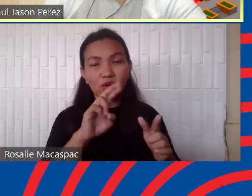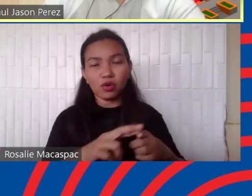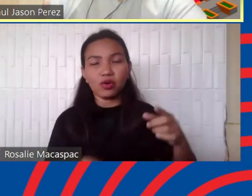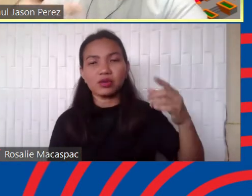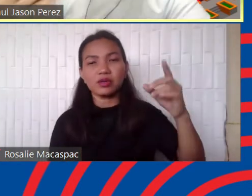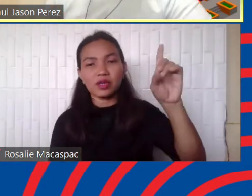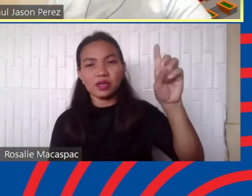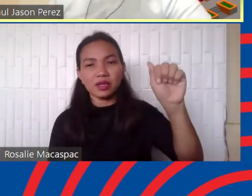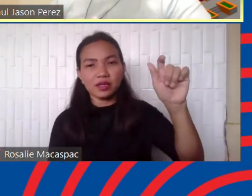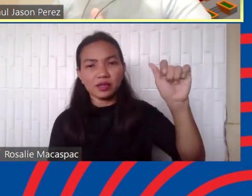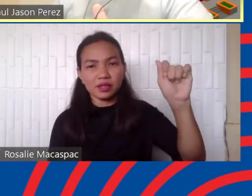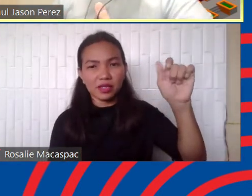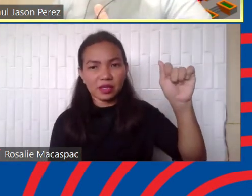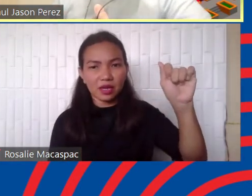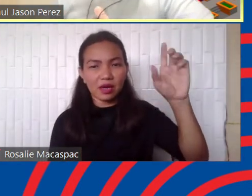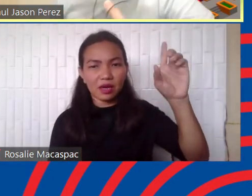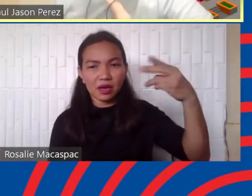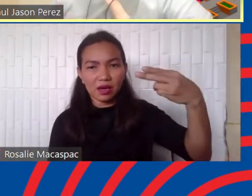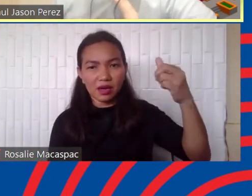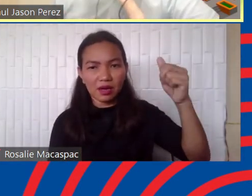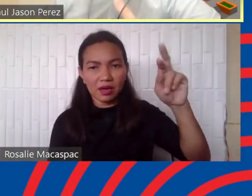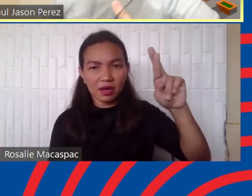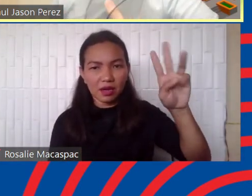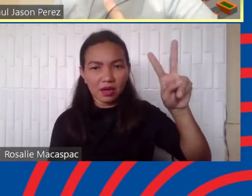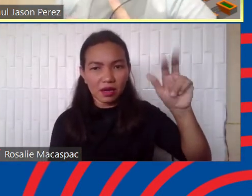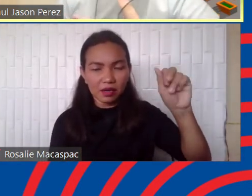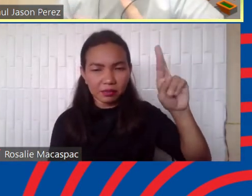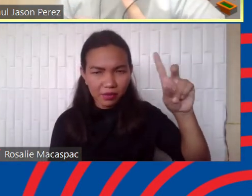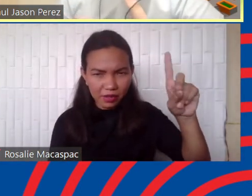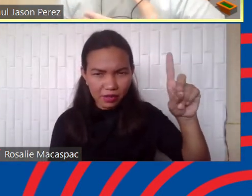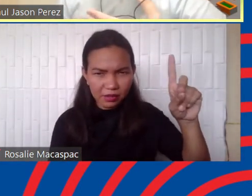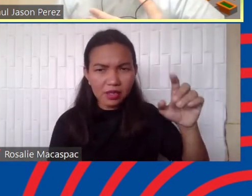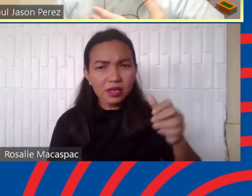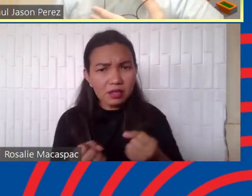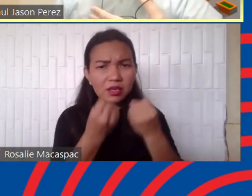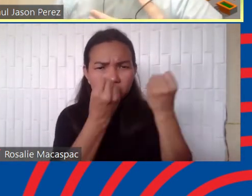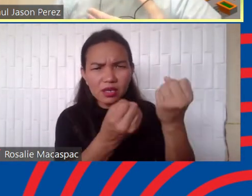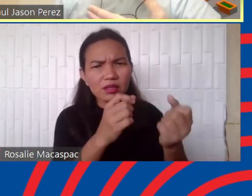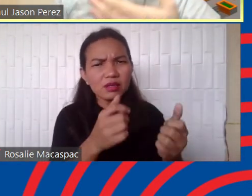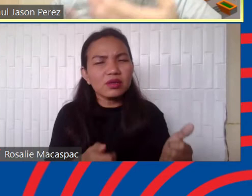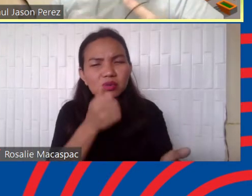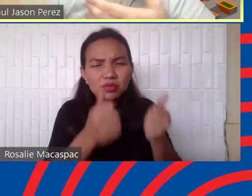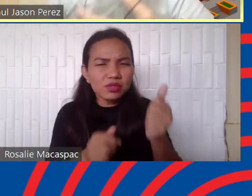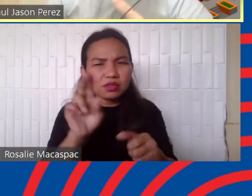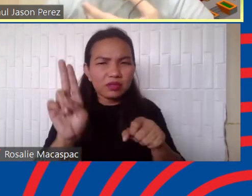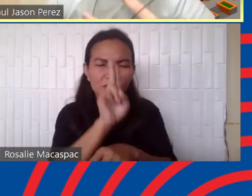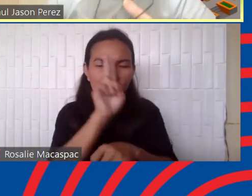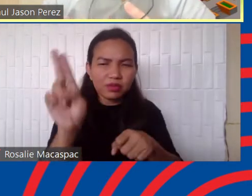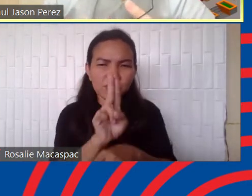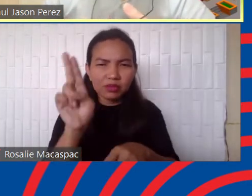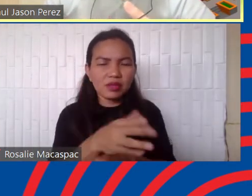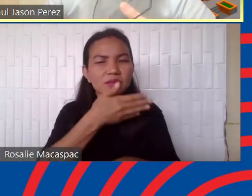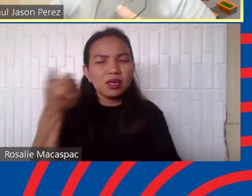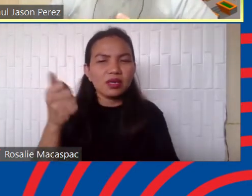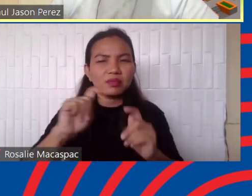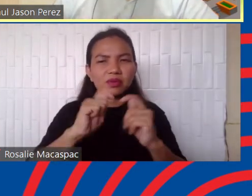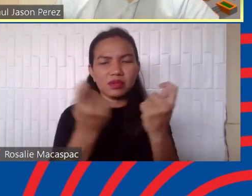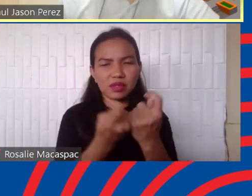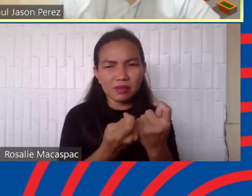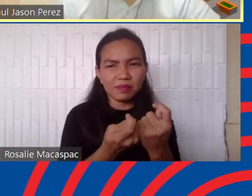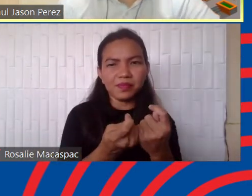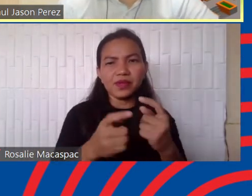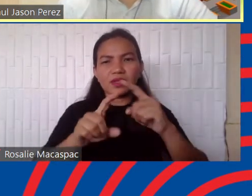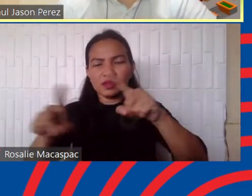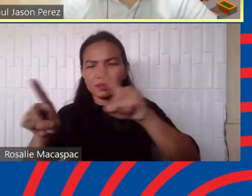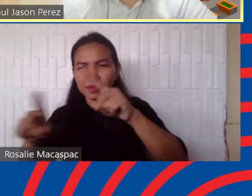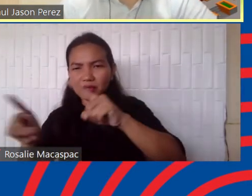suggest some of the data sets that I can use for my team. So again, we are a multidisciplinary team.